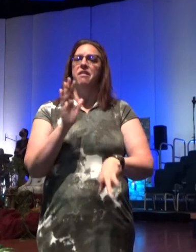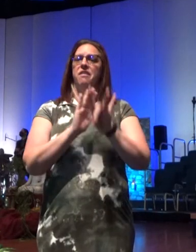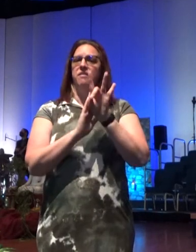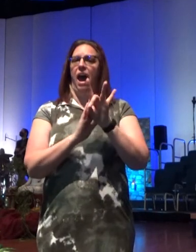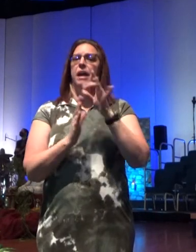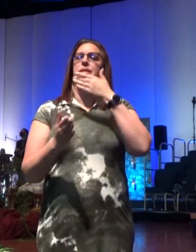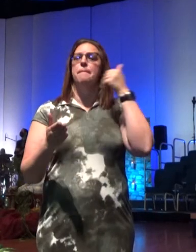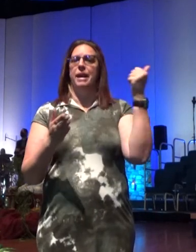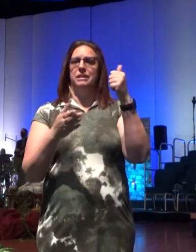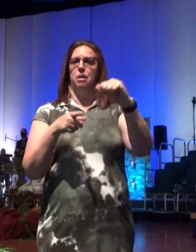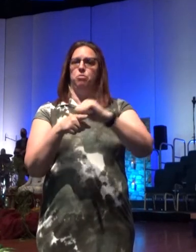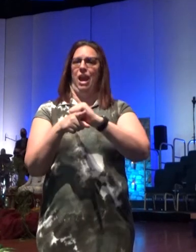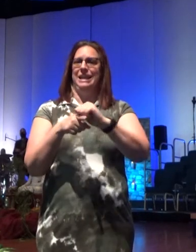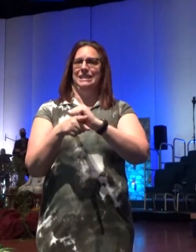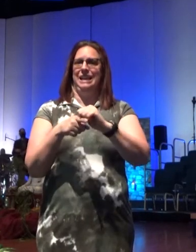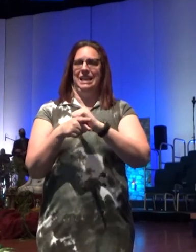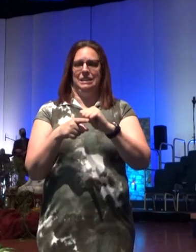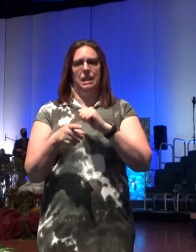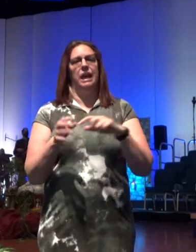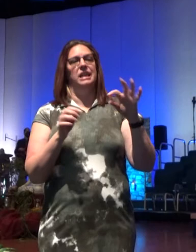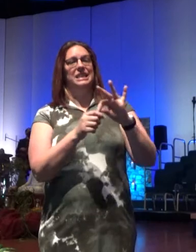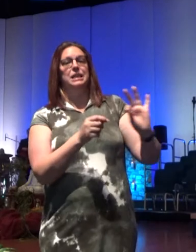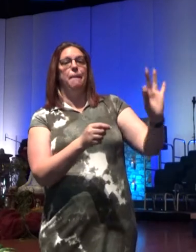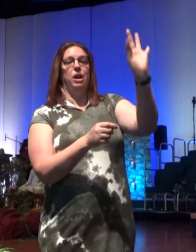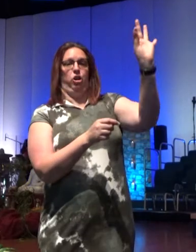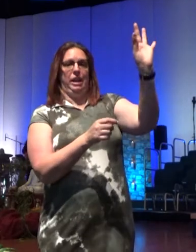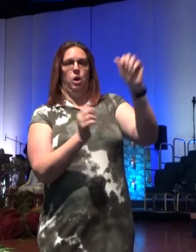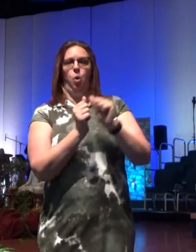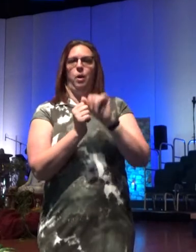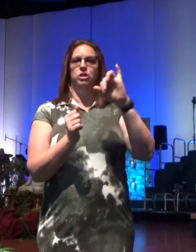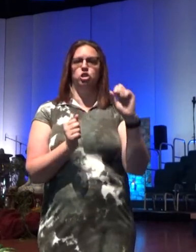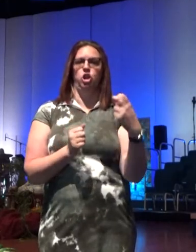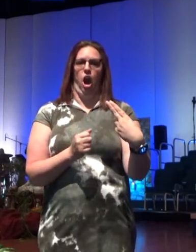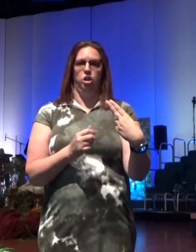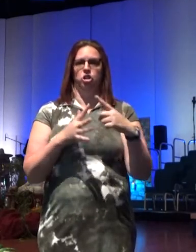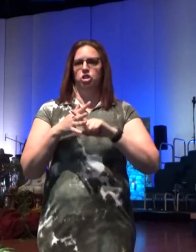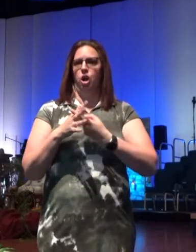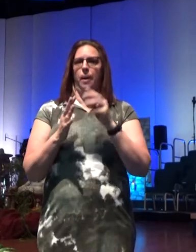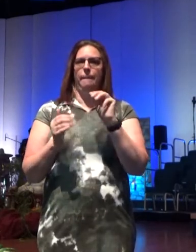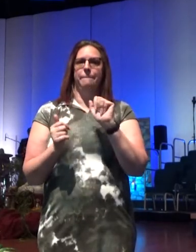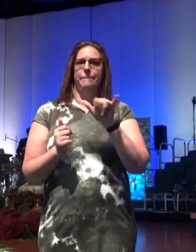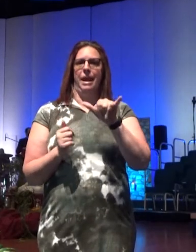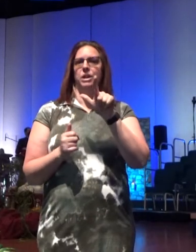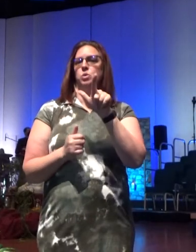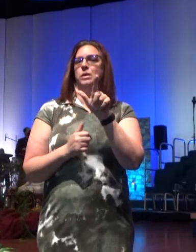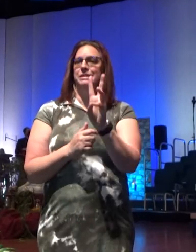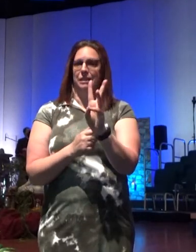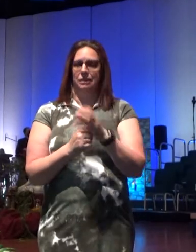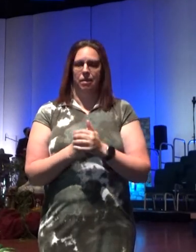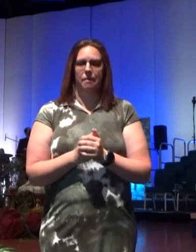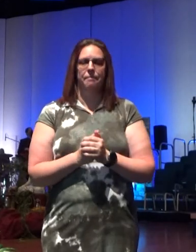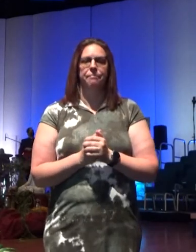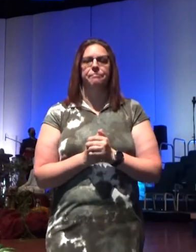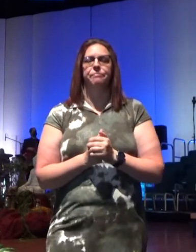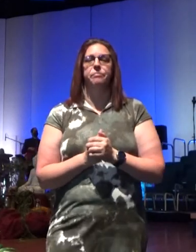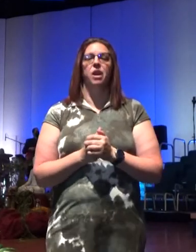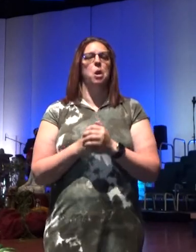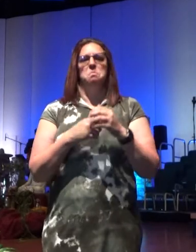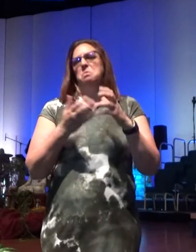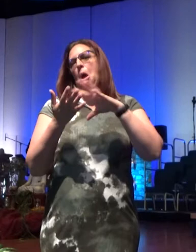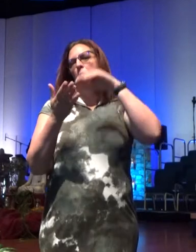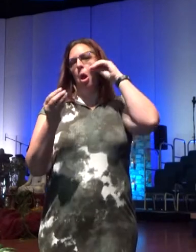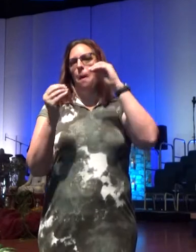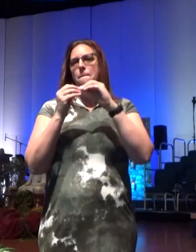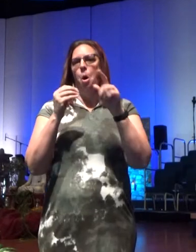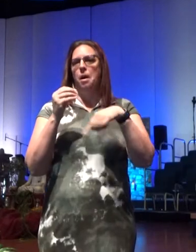Spiritual Practices class with Josh Reeves starting Thursday, May 26th. Learn more about these classes and other